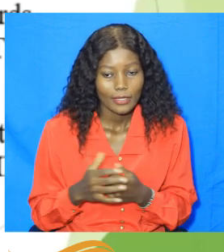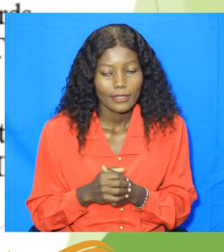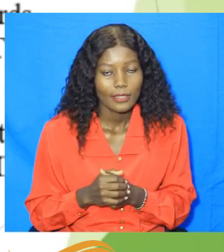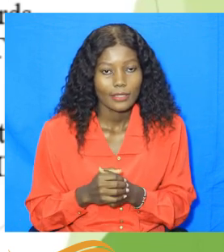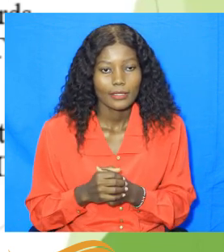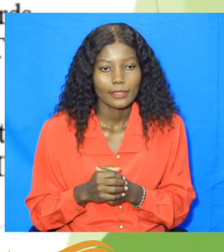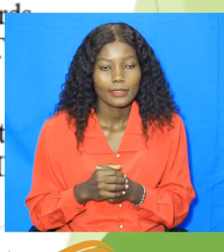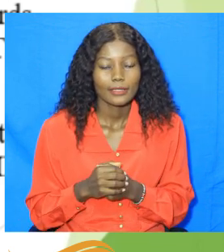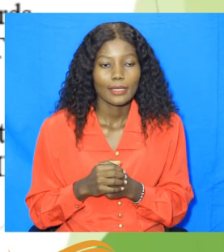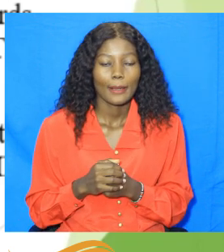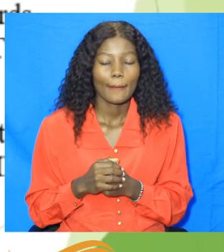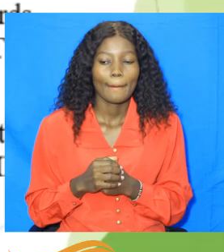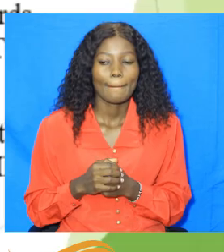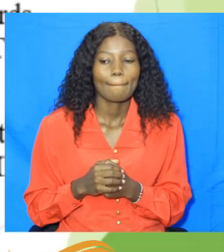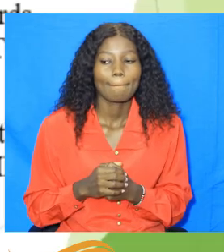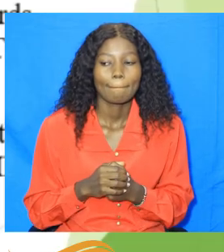committed certain